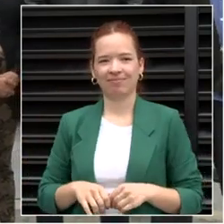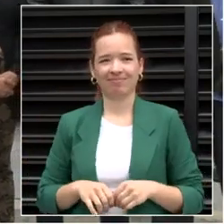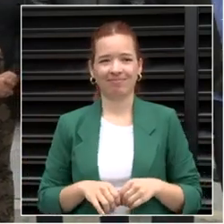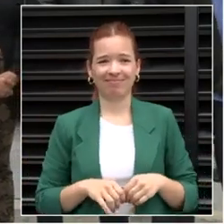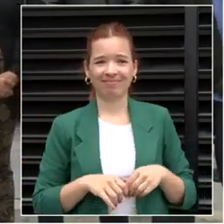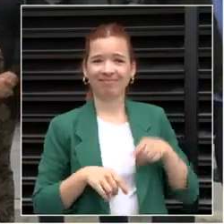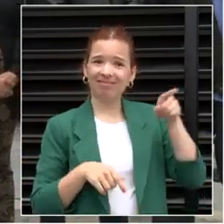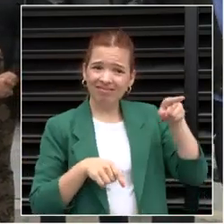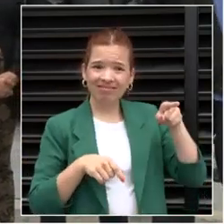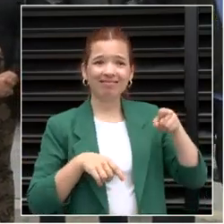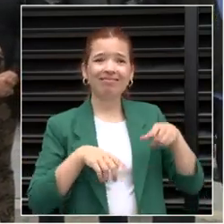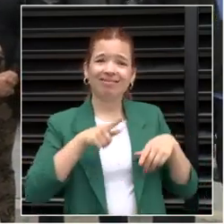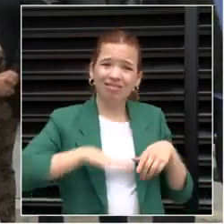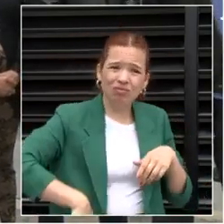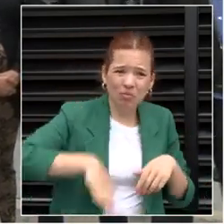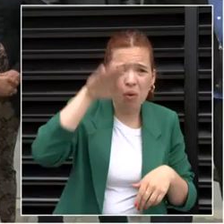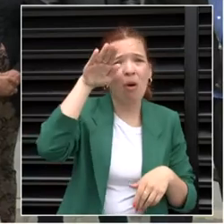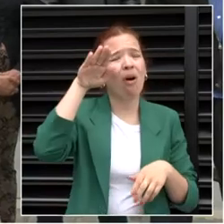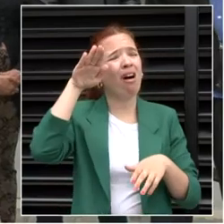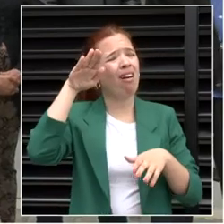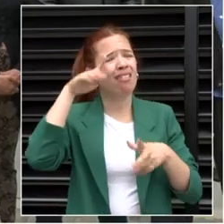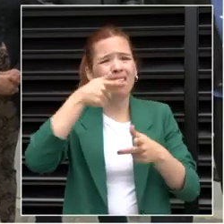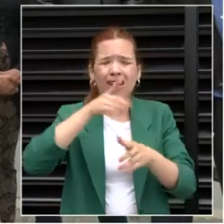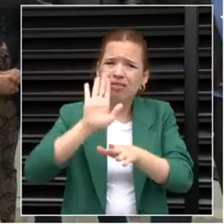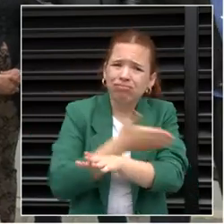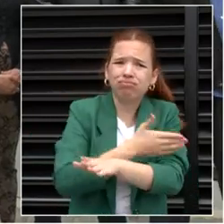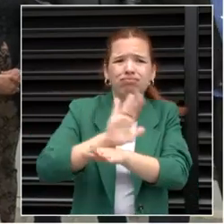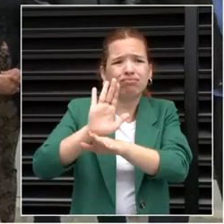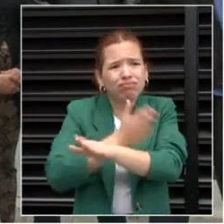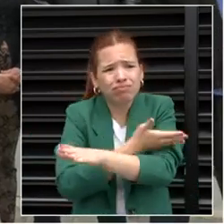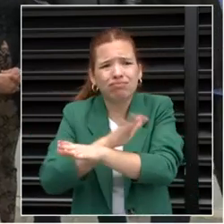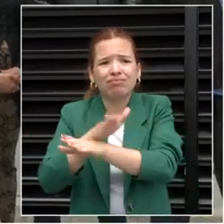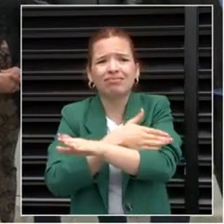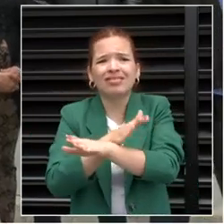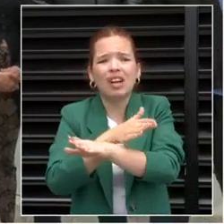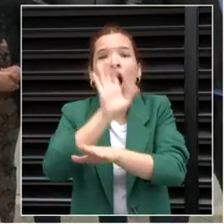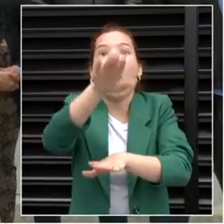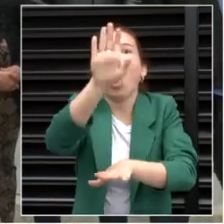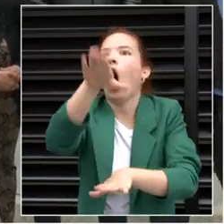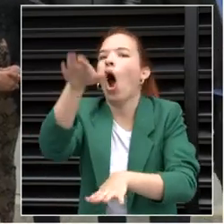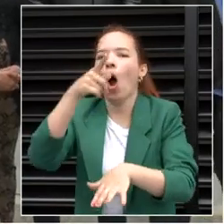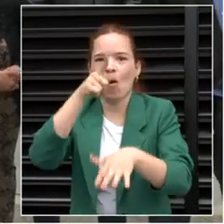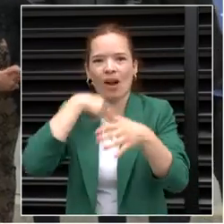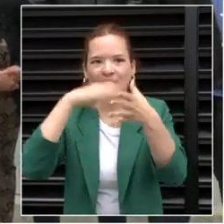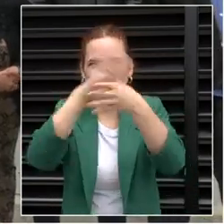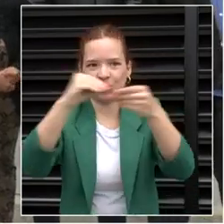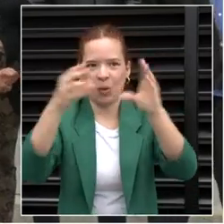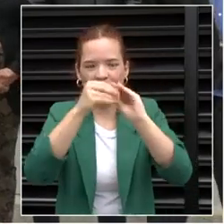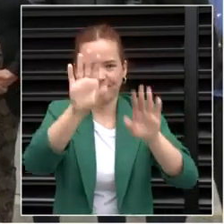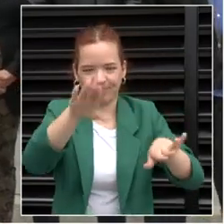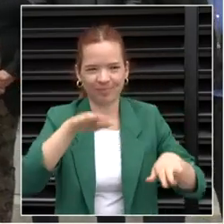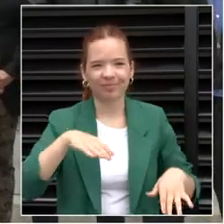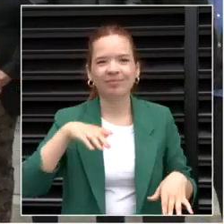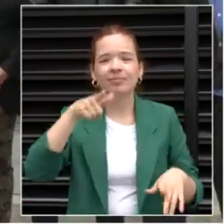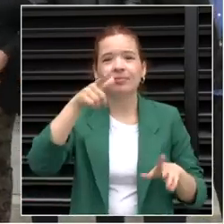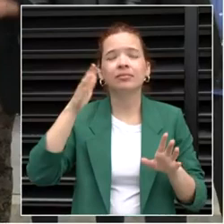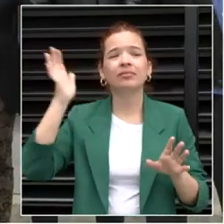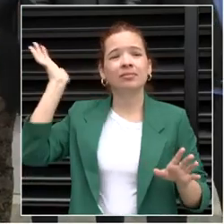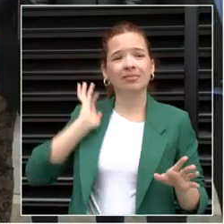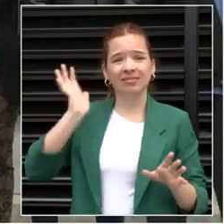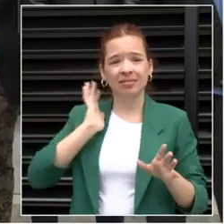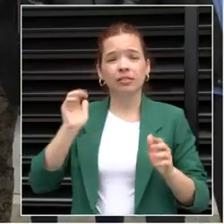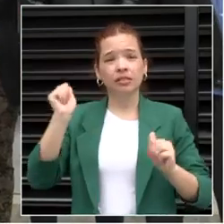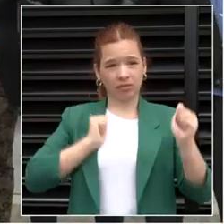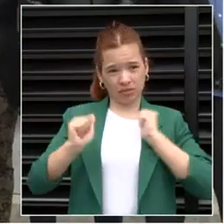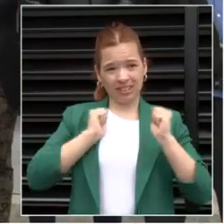By the way, a quick story about that. We used to do shows in Calorama Roller Rink, which is now a Harris Teeter. And we were doing